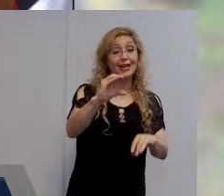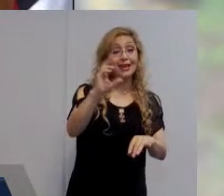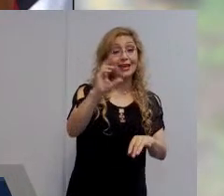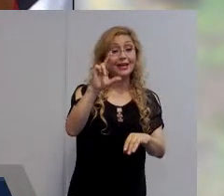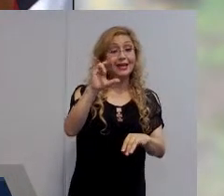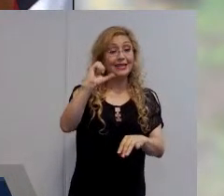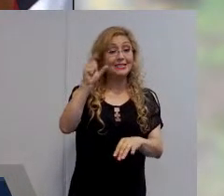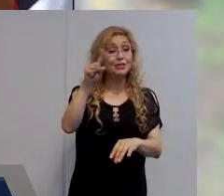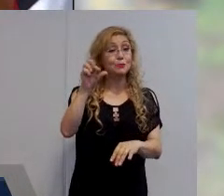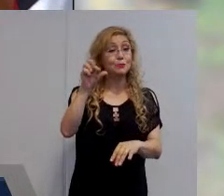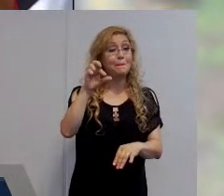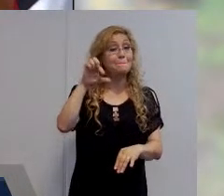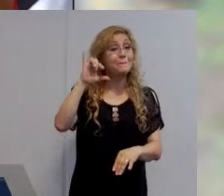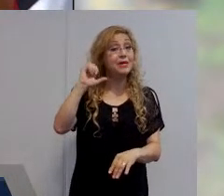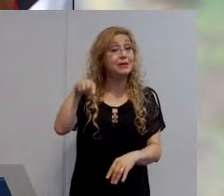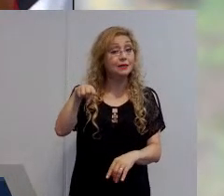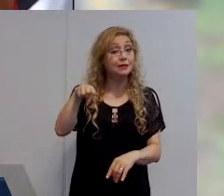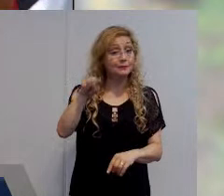seed policy,